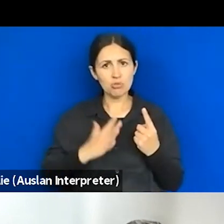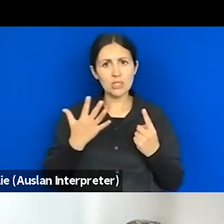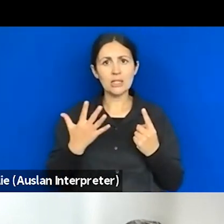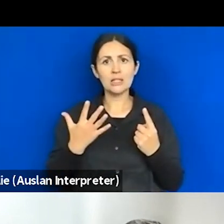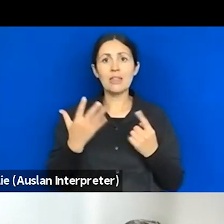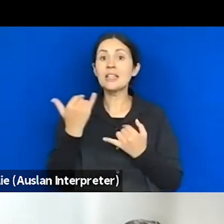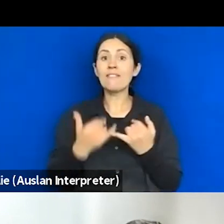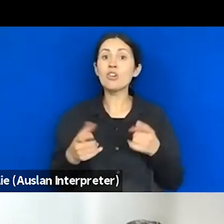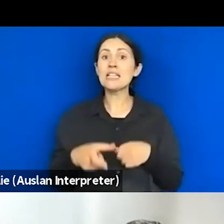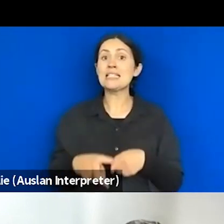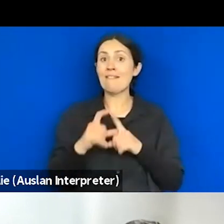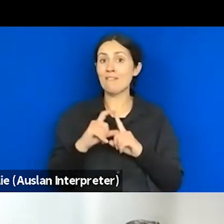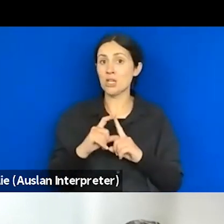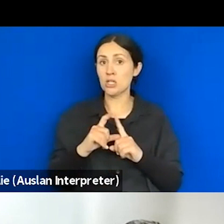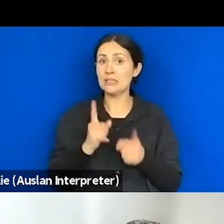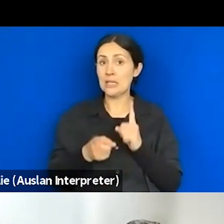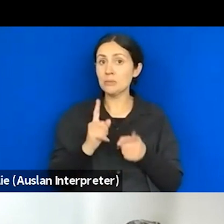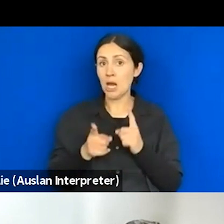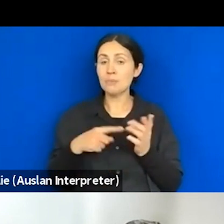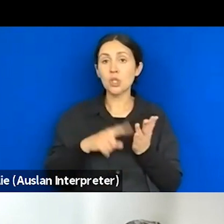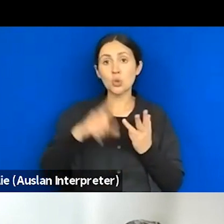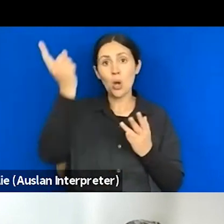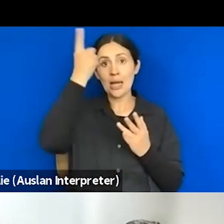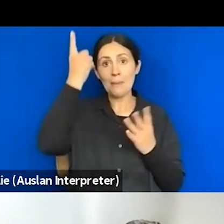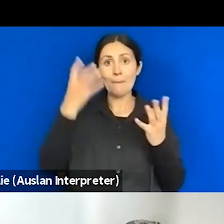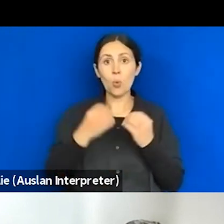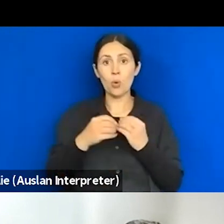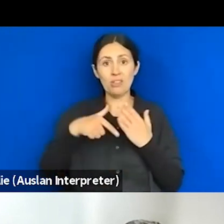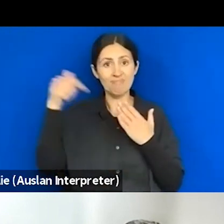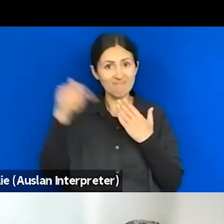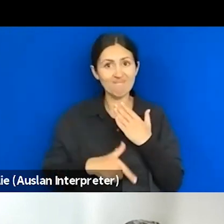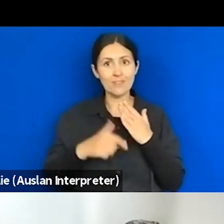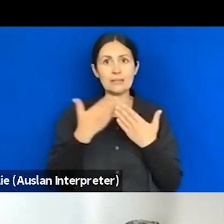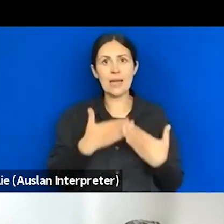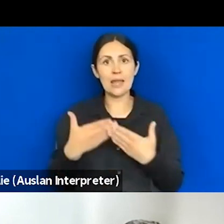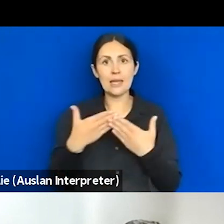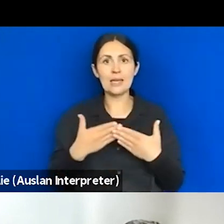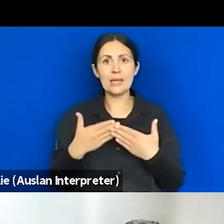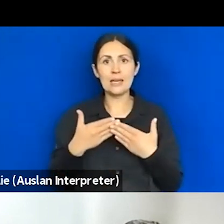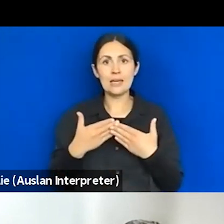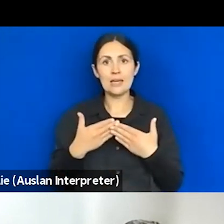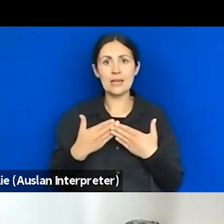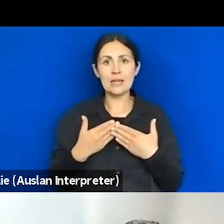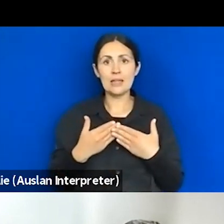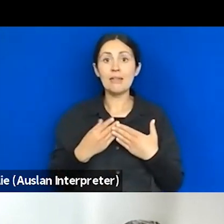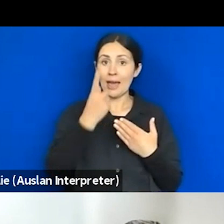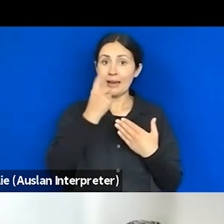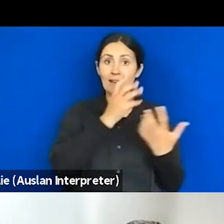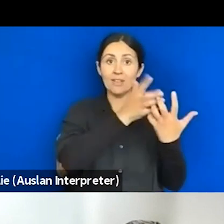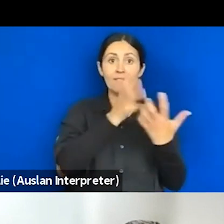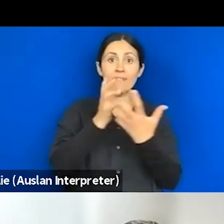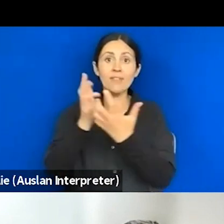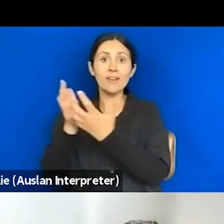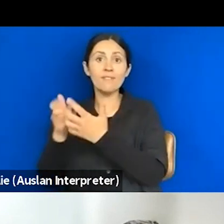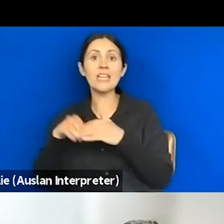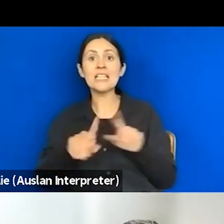it is to actually come up with a rigorous study that can be translated into everyday